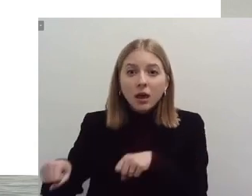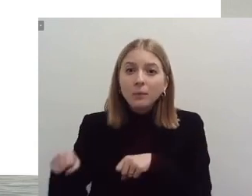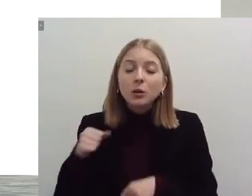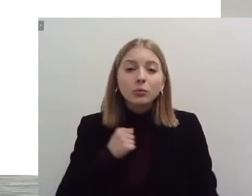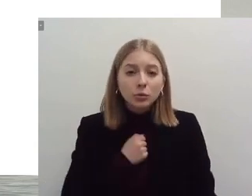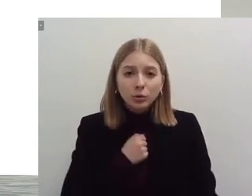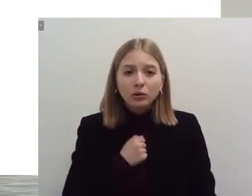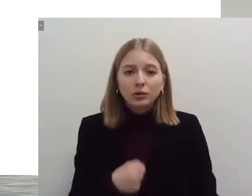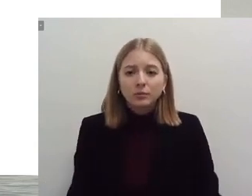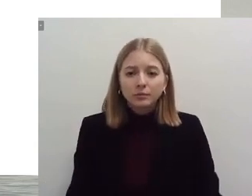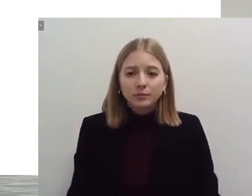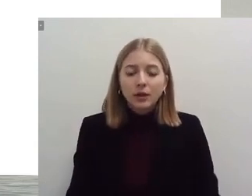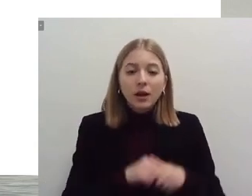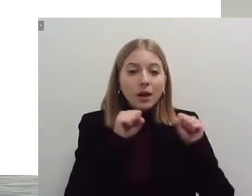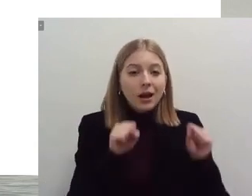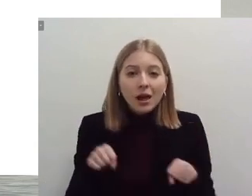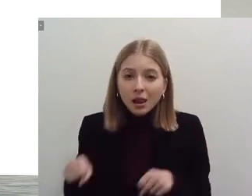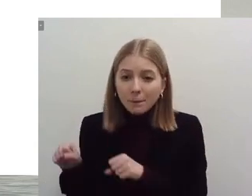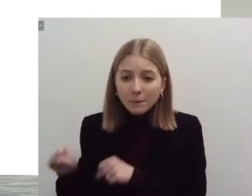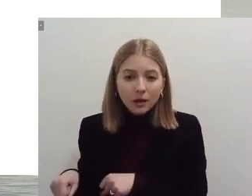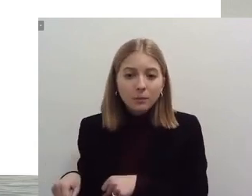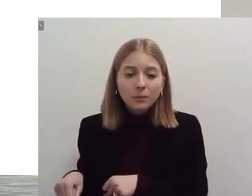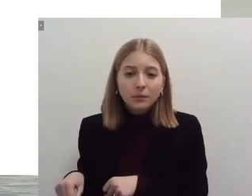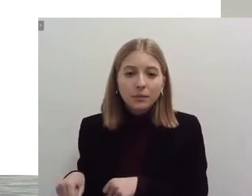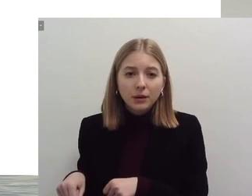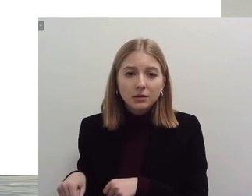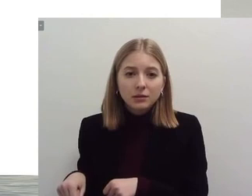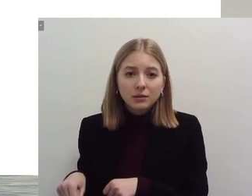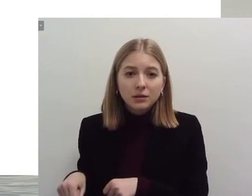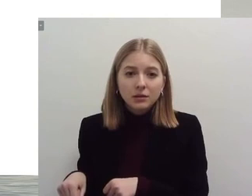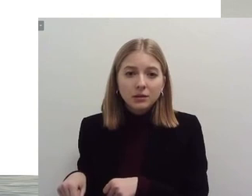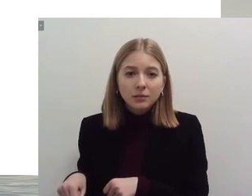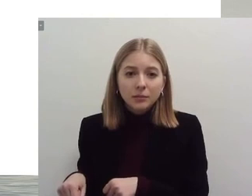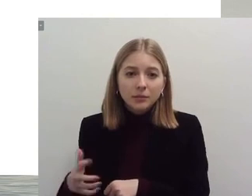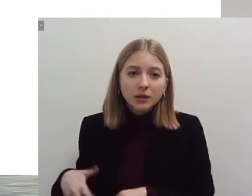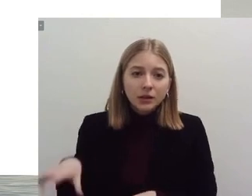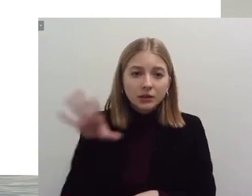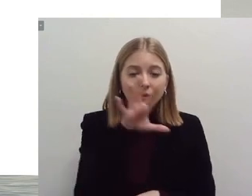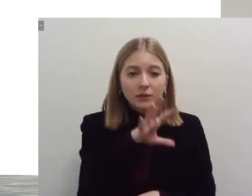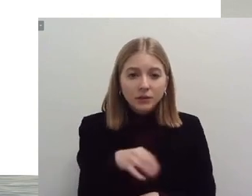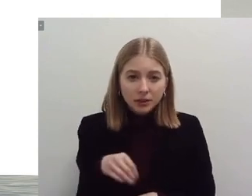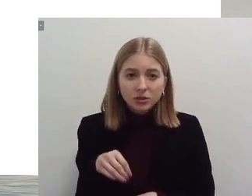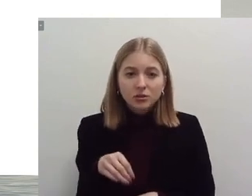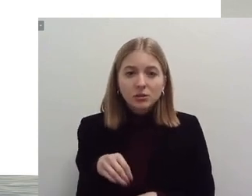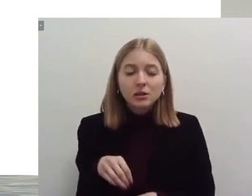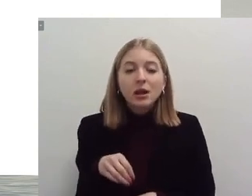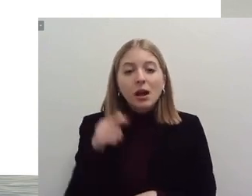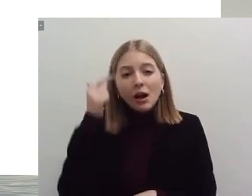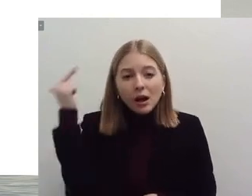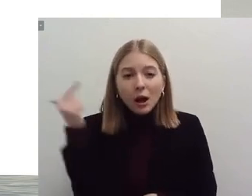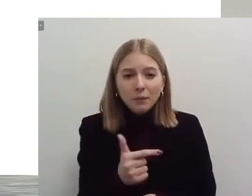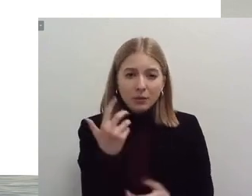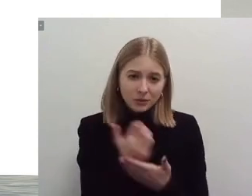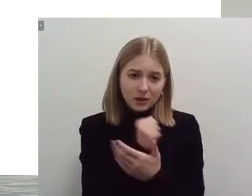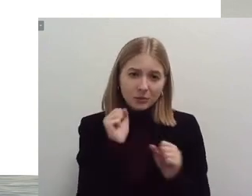full potential and to see the world full of possibilities. And it is crucial that every child